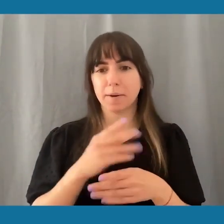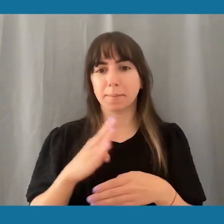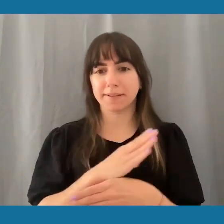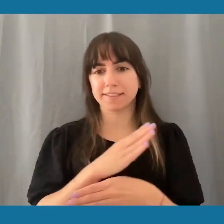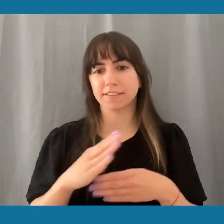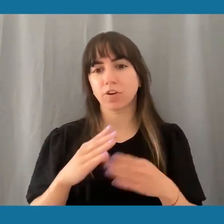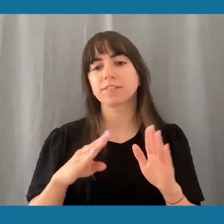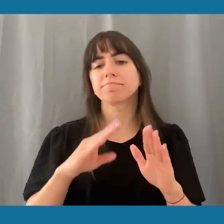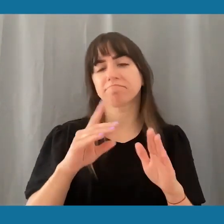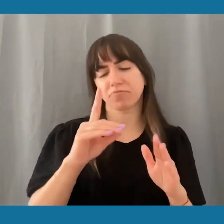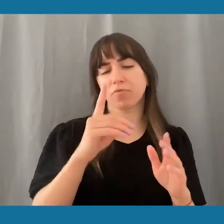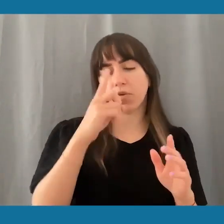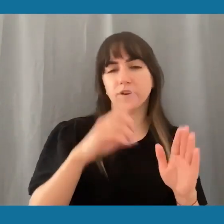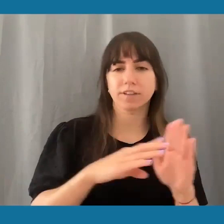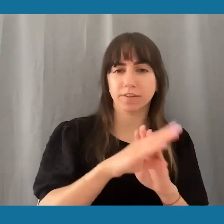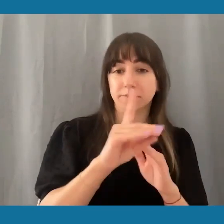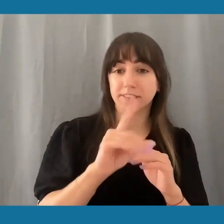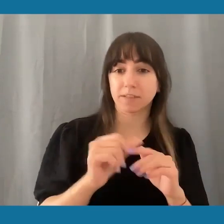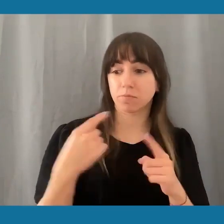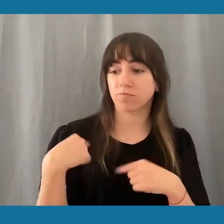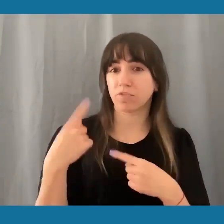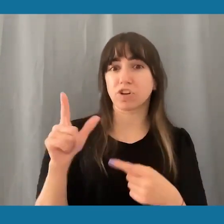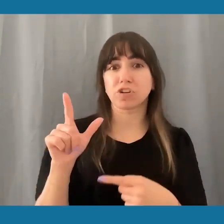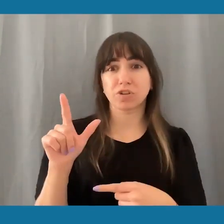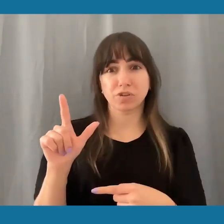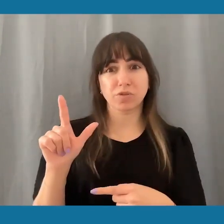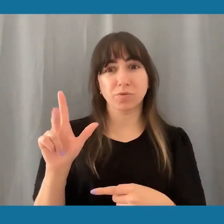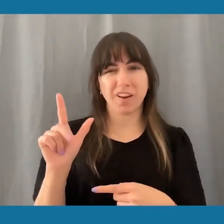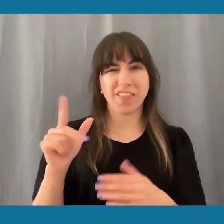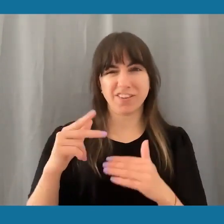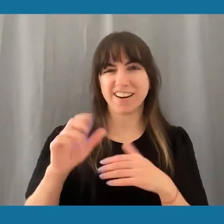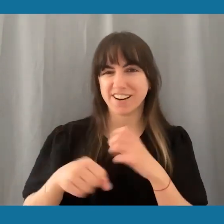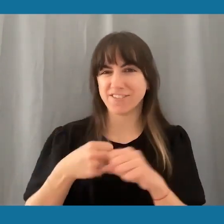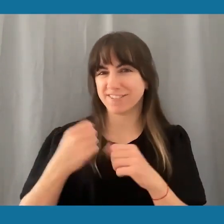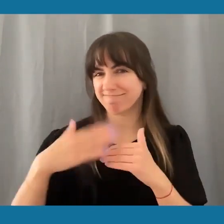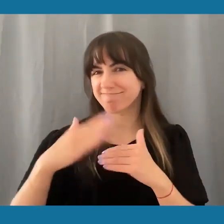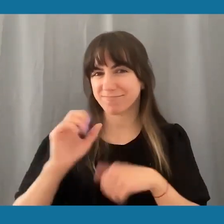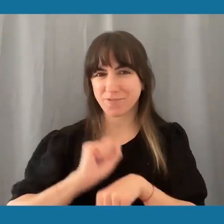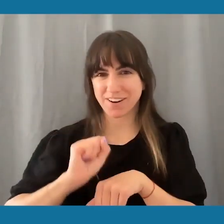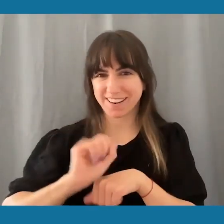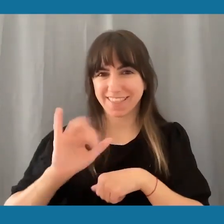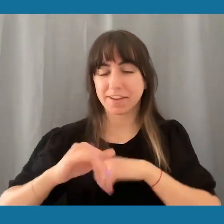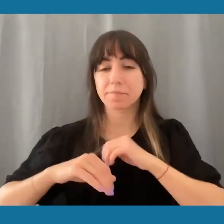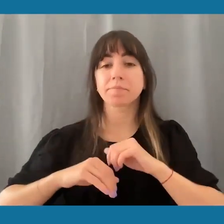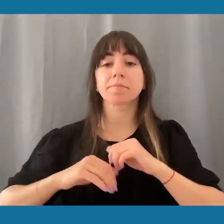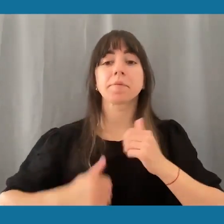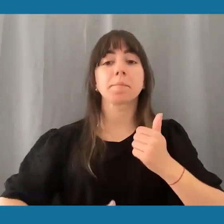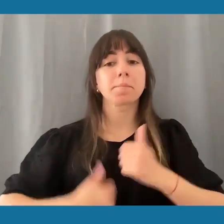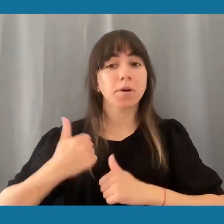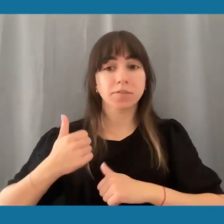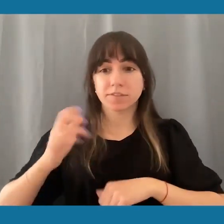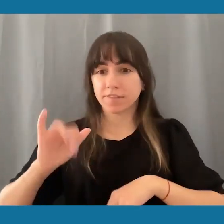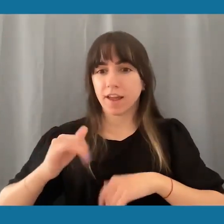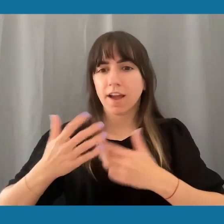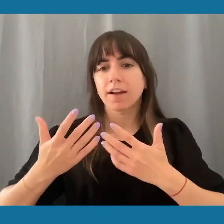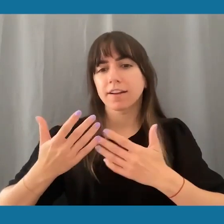Most of that, except for the last 8 years, because Able came into the picture, I was frustrated for our